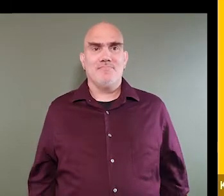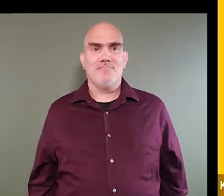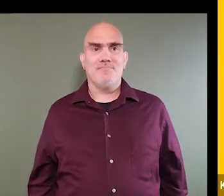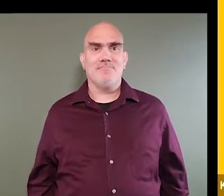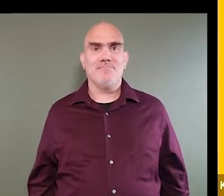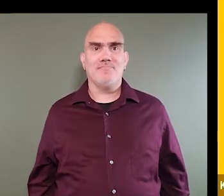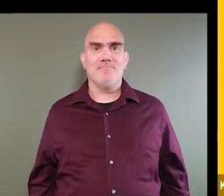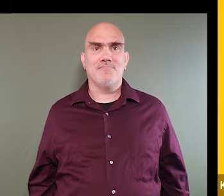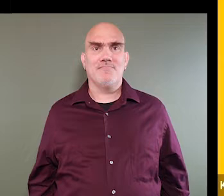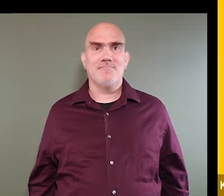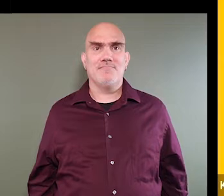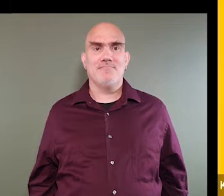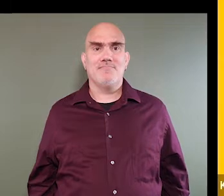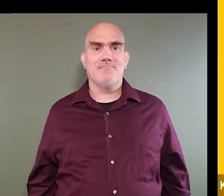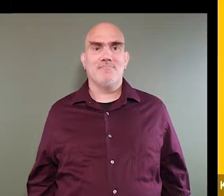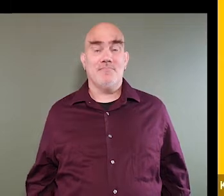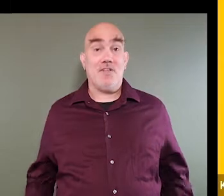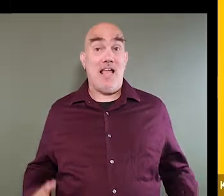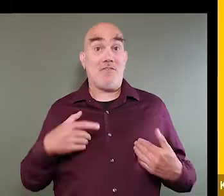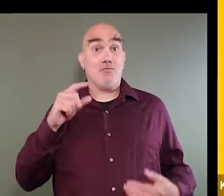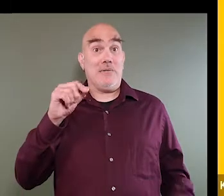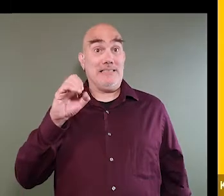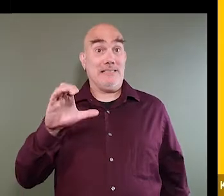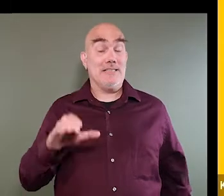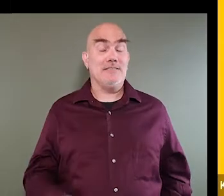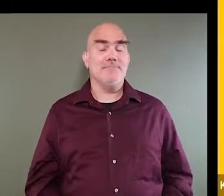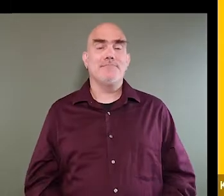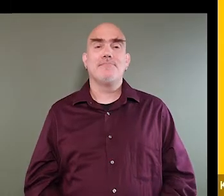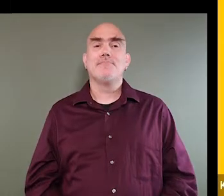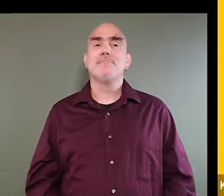You both take a break. We got 20 seconds.